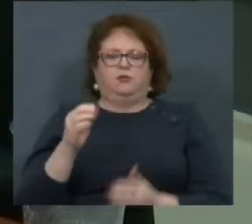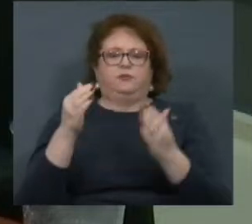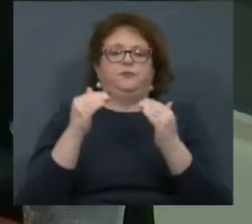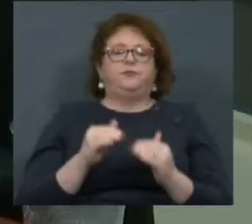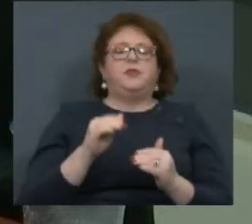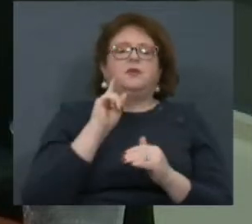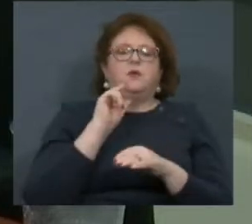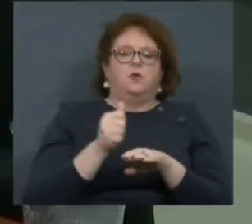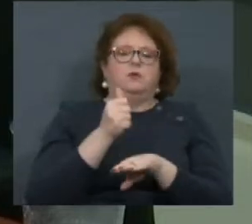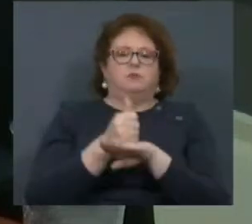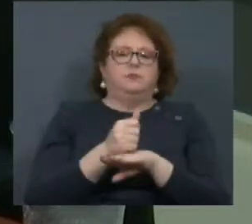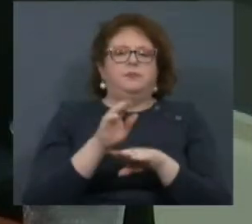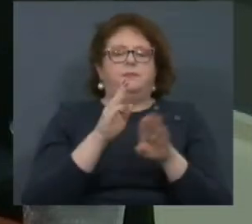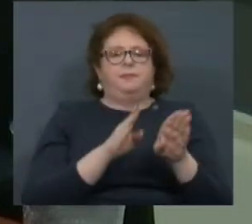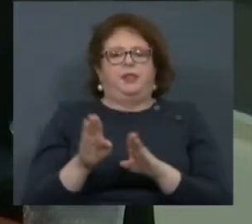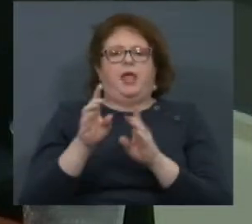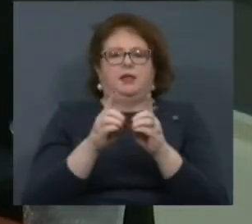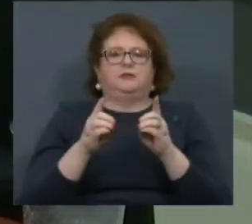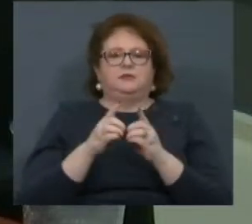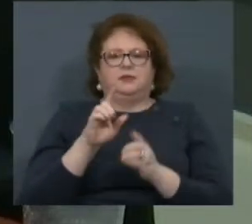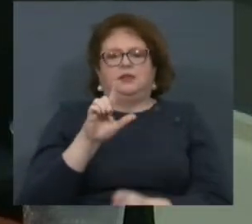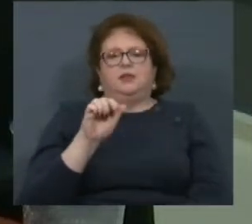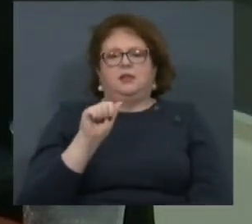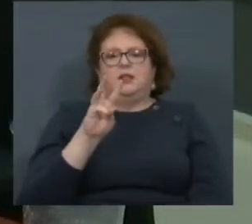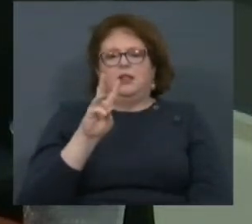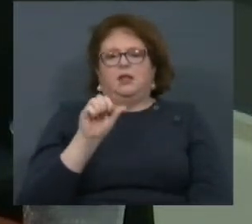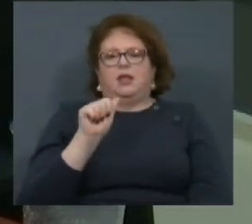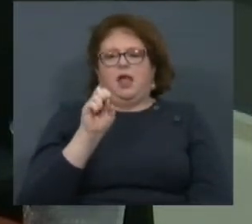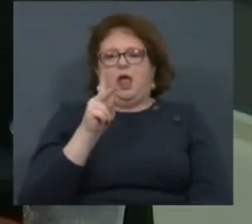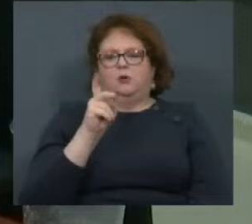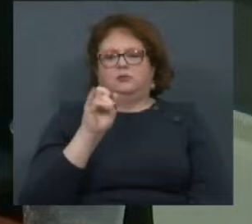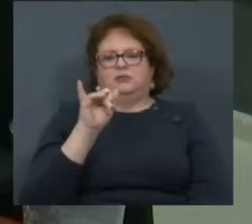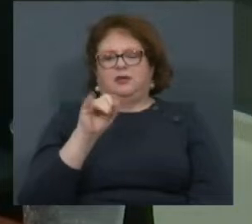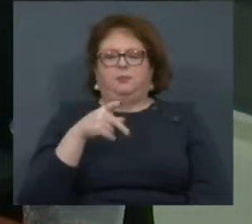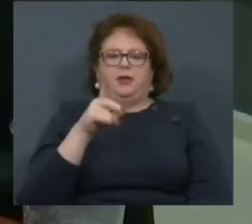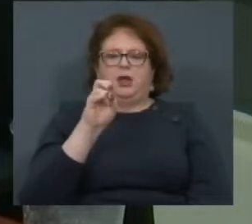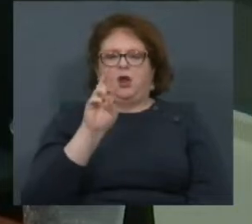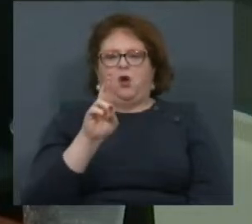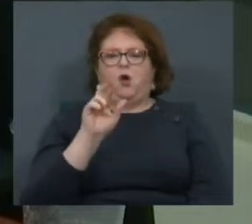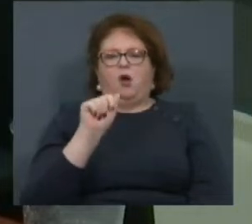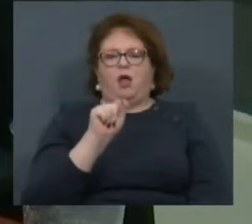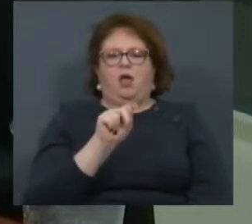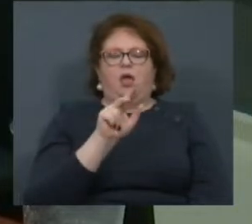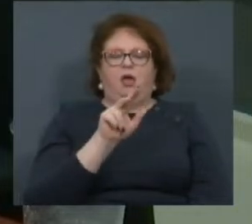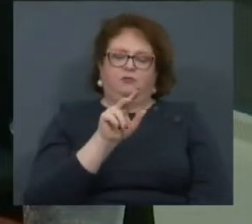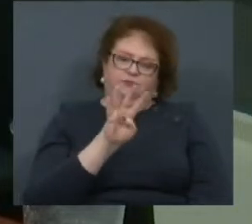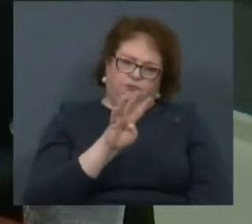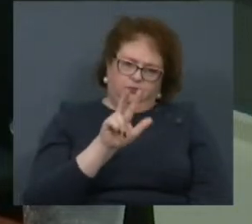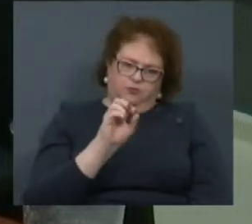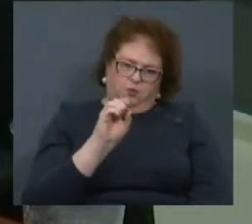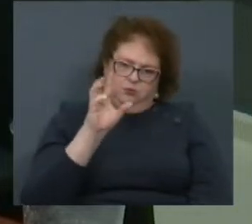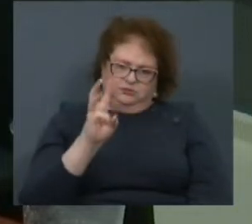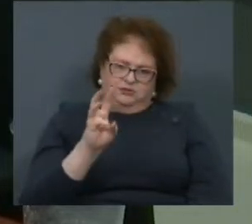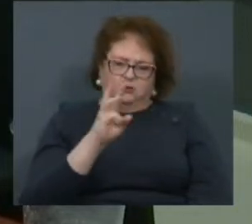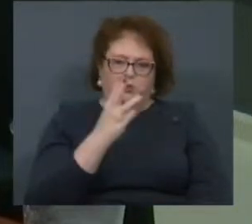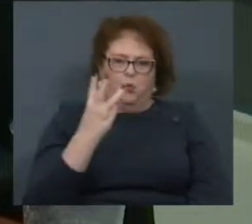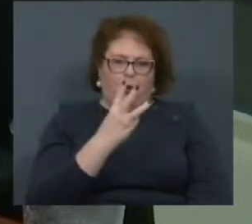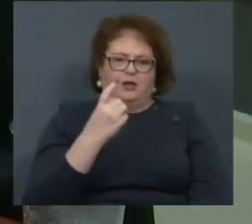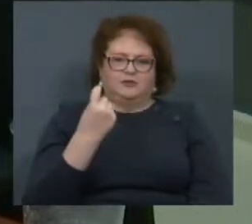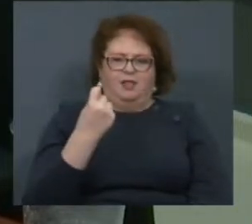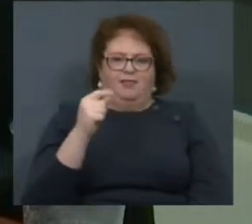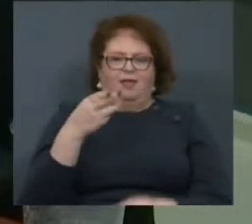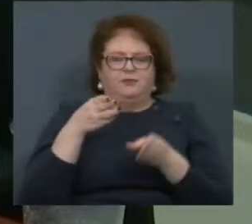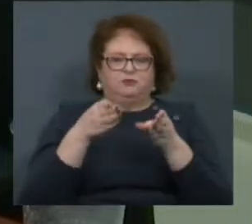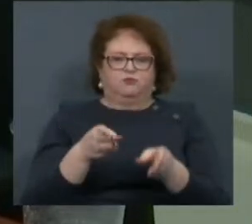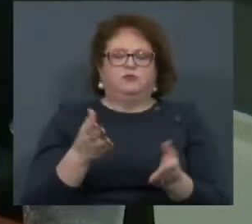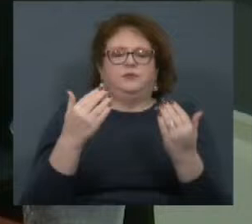establish a planned district residential titled Lukowski PDR located at 4306 West 11th Street. An ordinance to